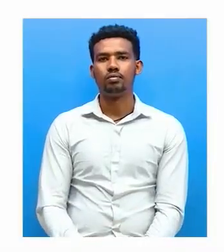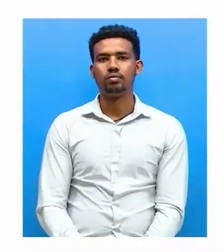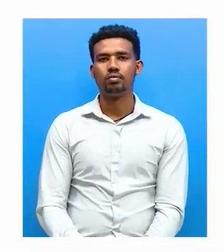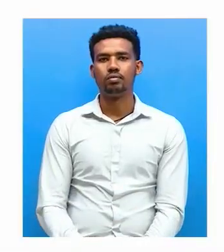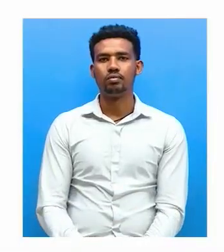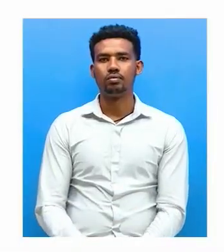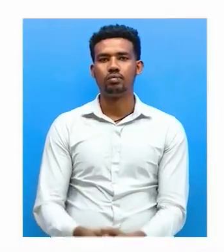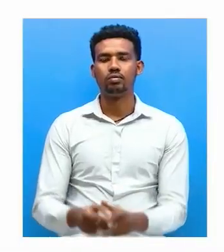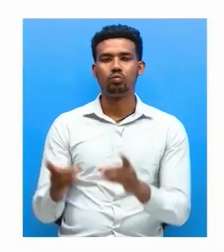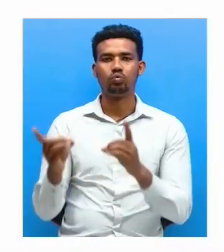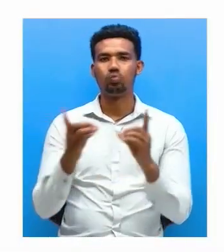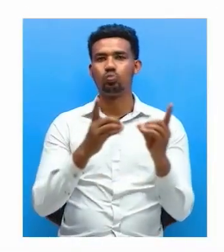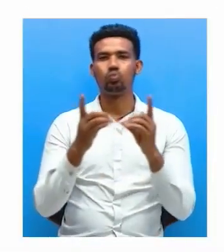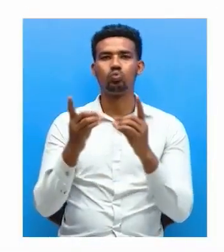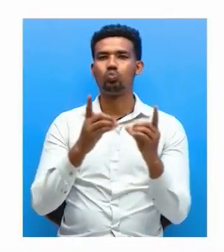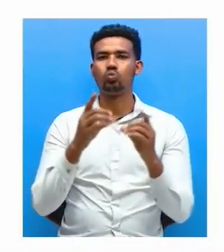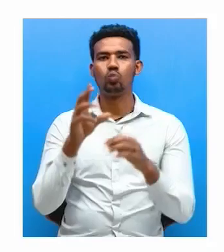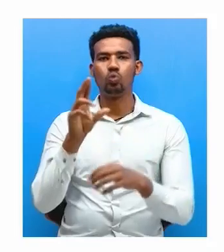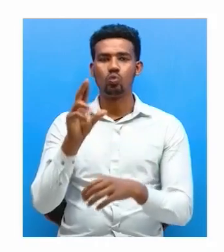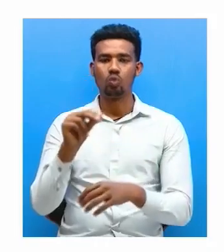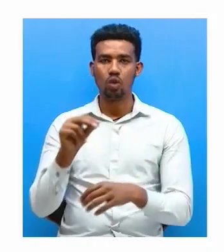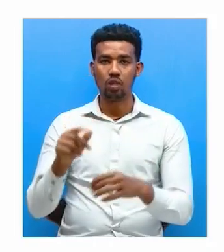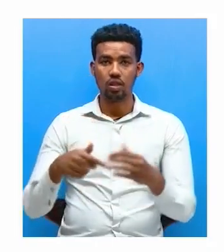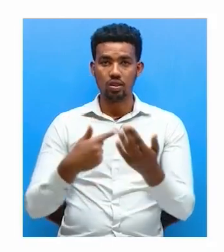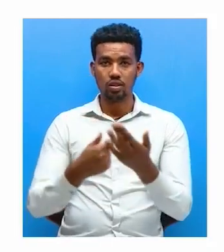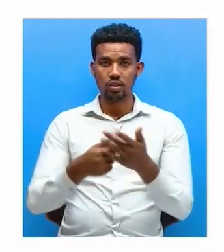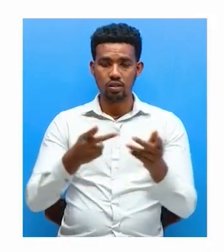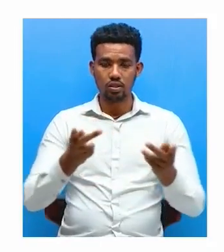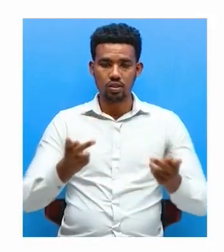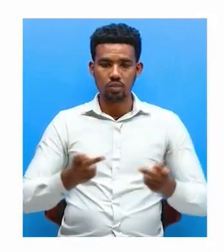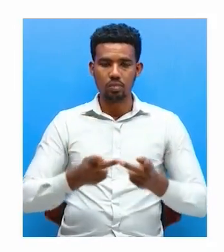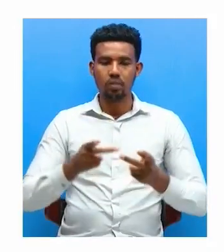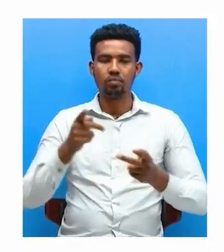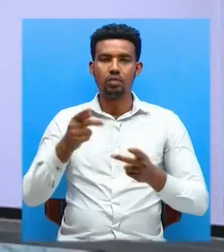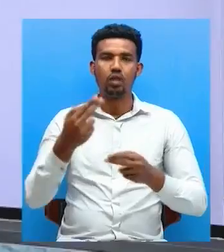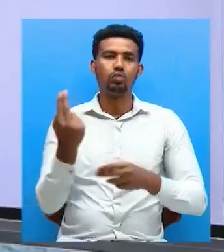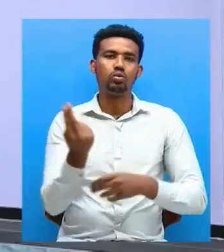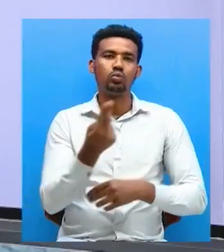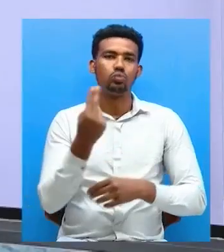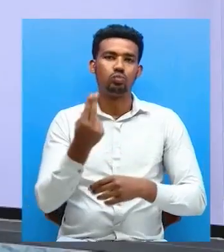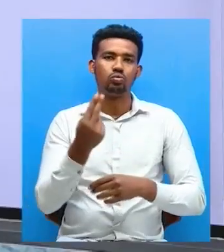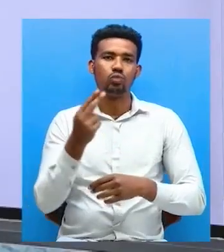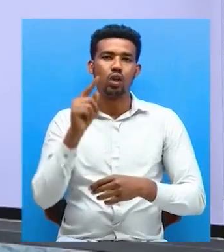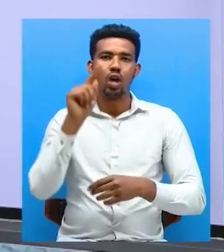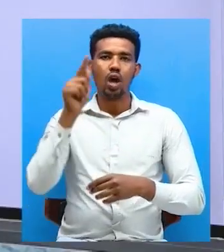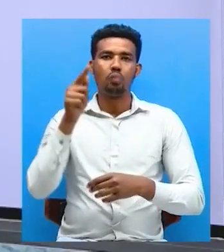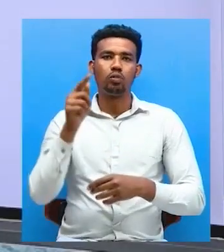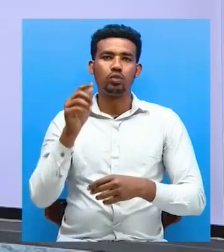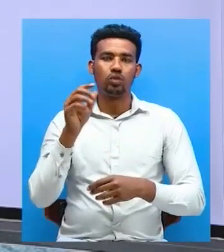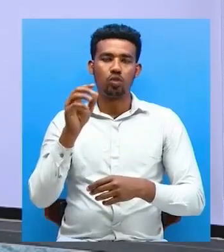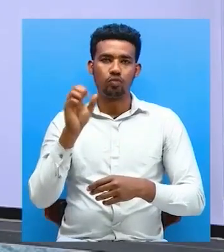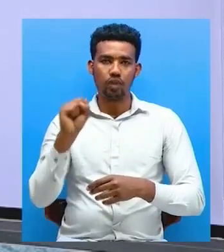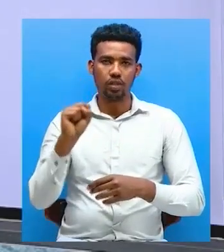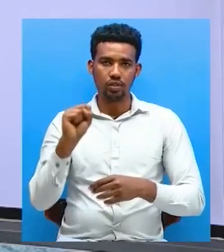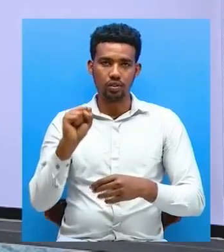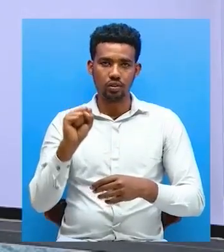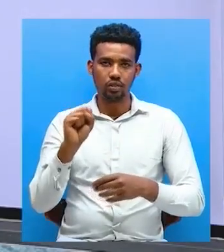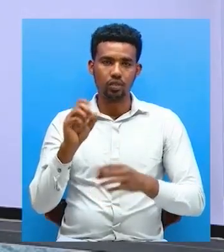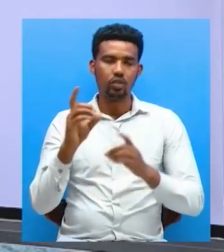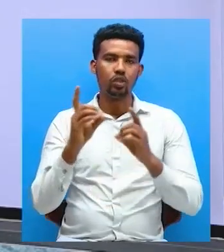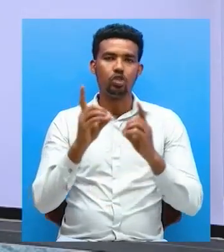Do not. Here is the place of that you are going to use apostrophe. do not, do